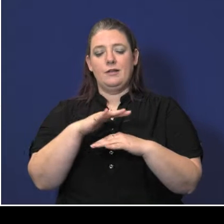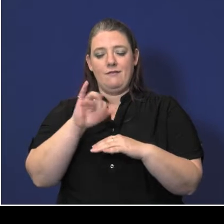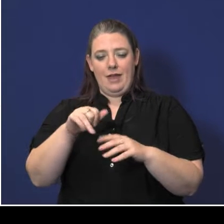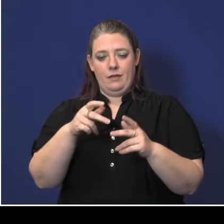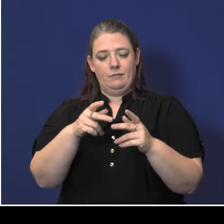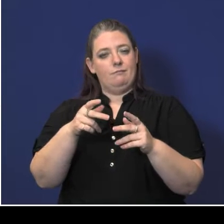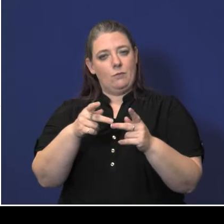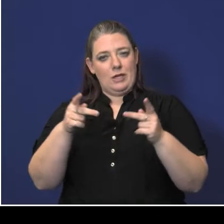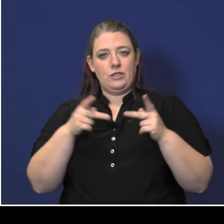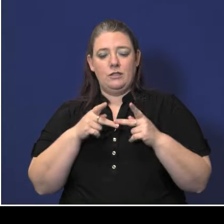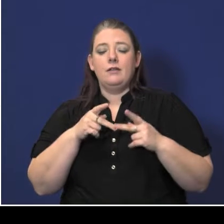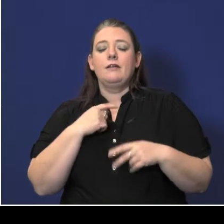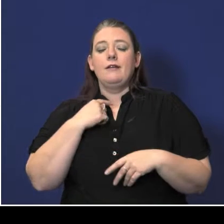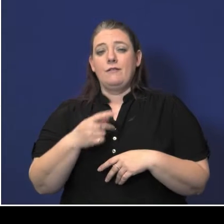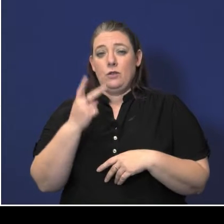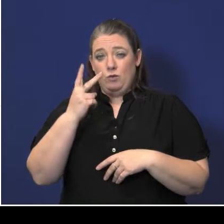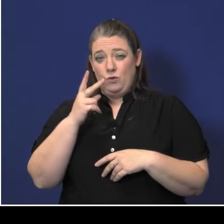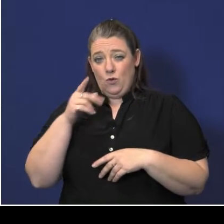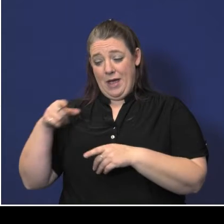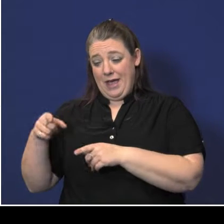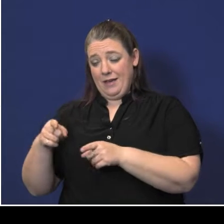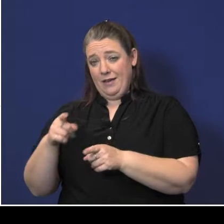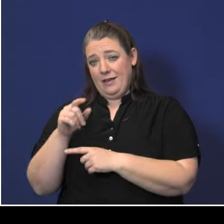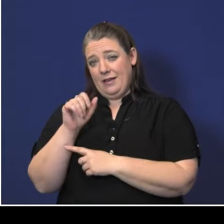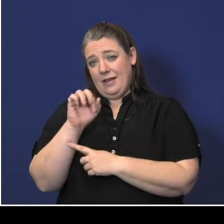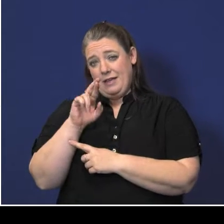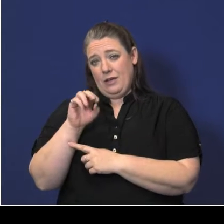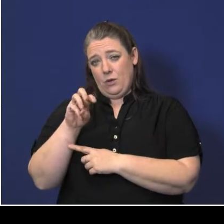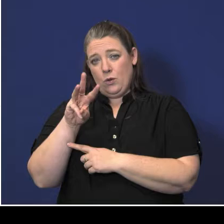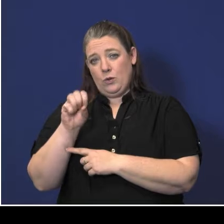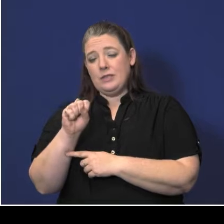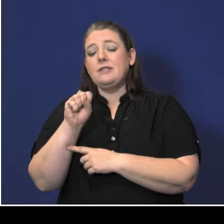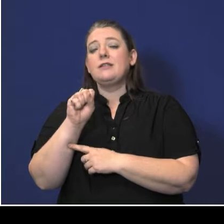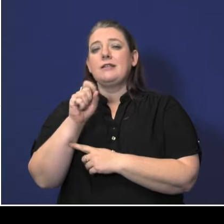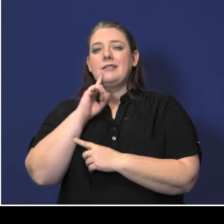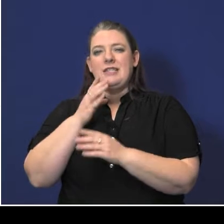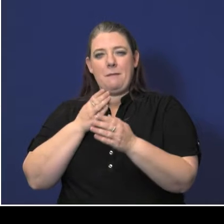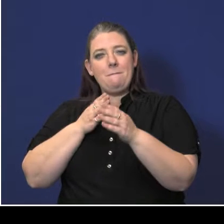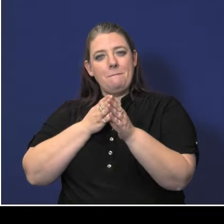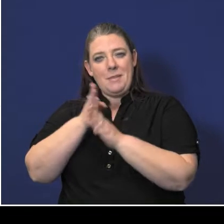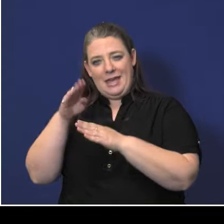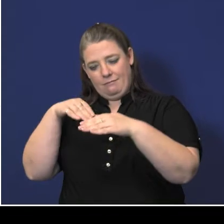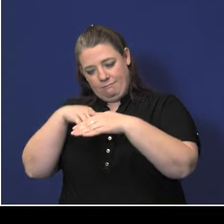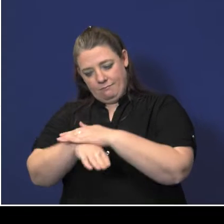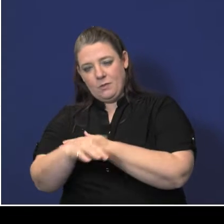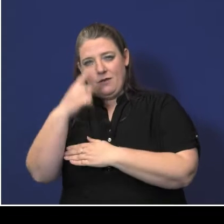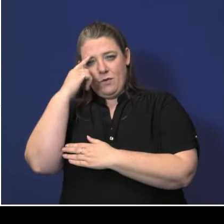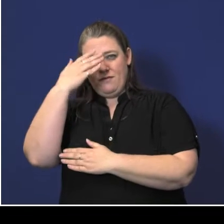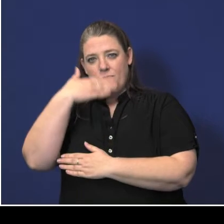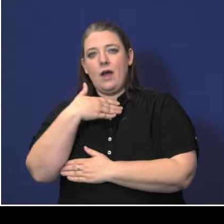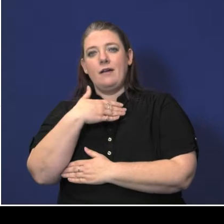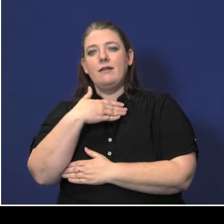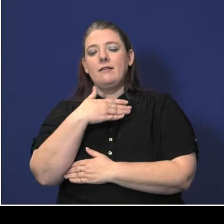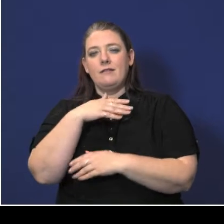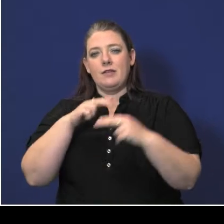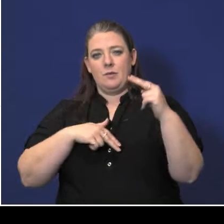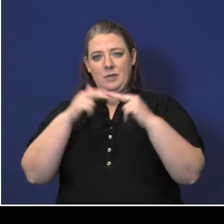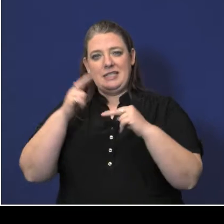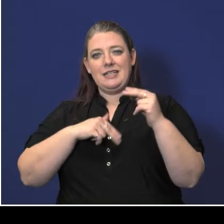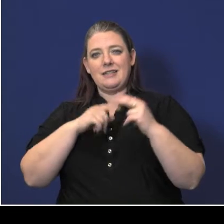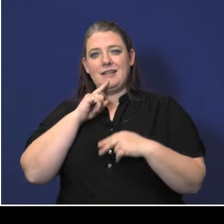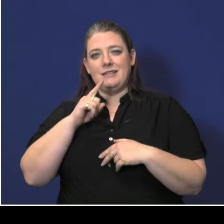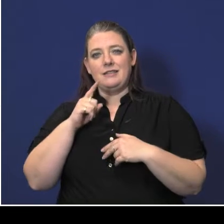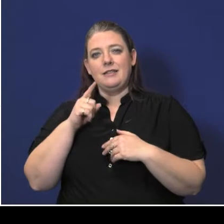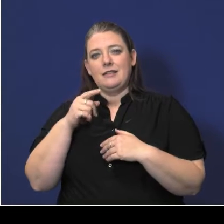VPAC is where the 2 arrows came up. That is actually, again, kind of the main entrance for for the front of the auditorium. That is actually toward the parterre,